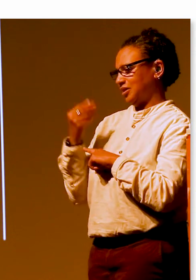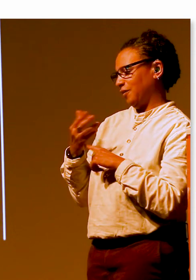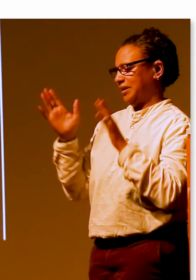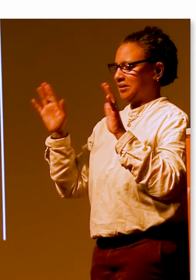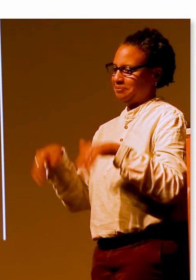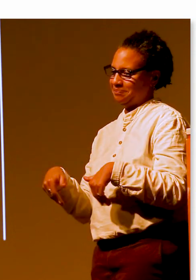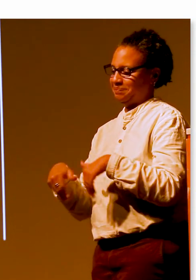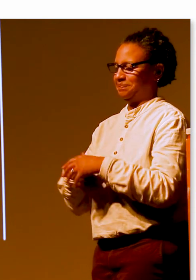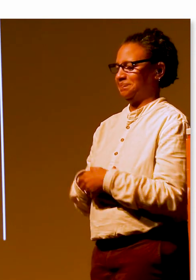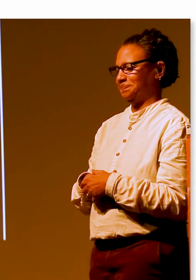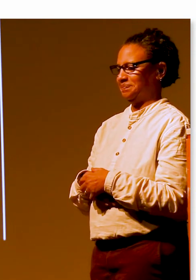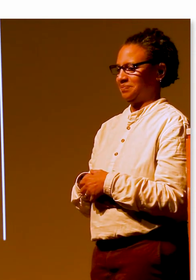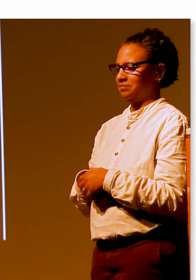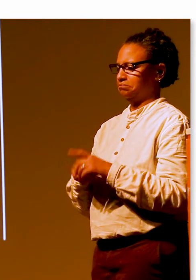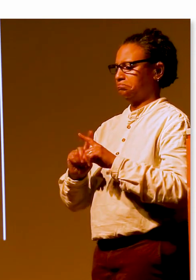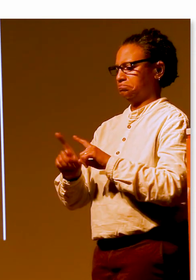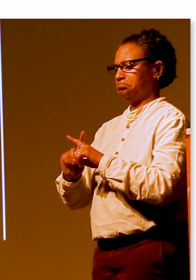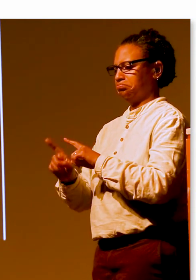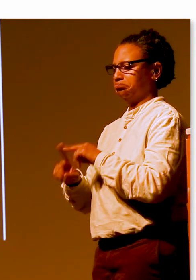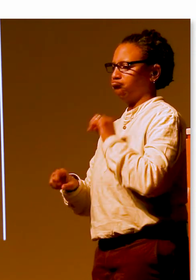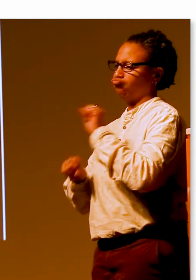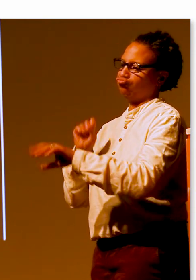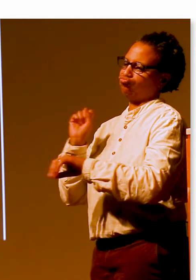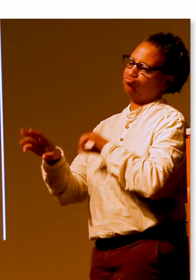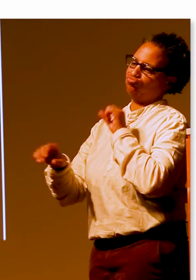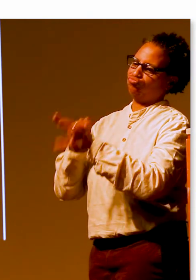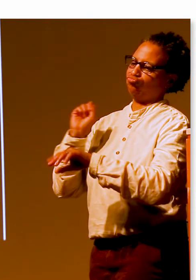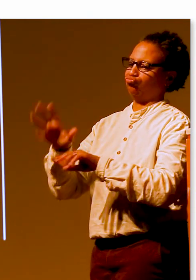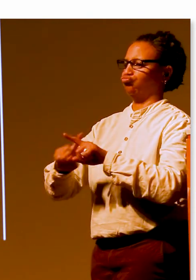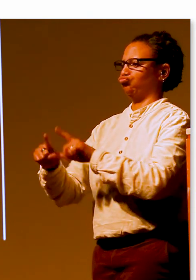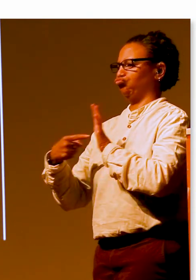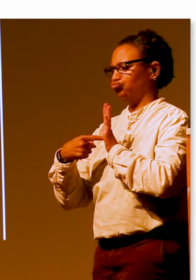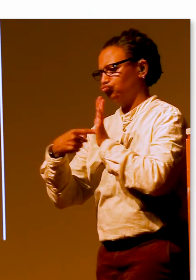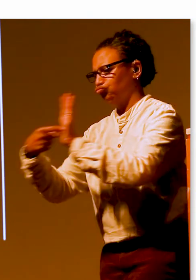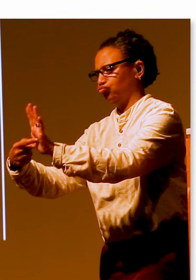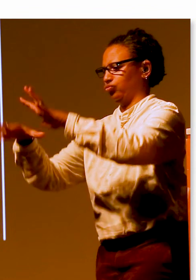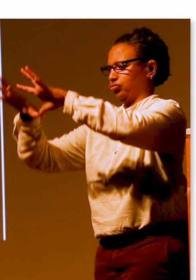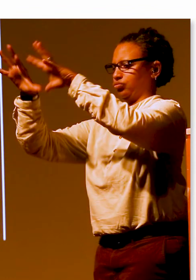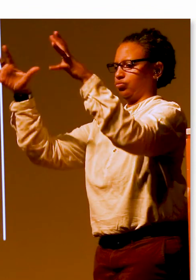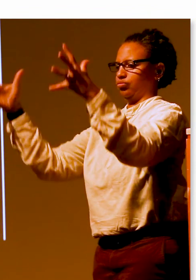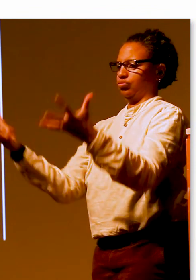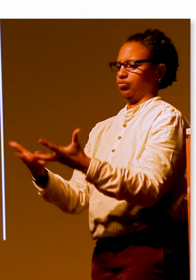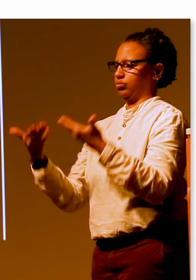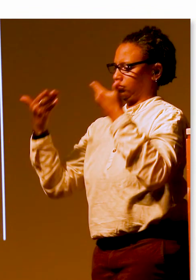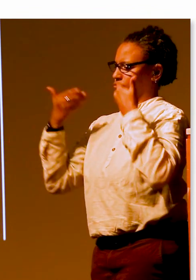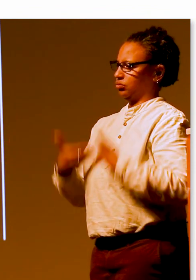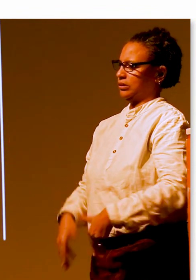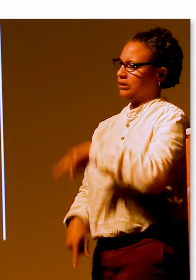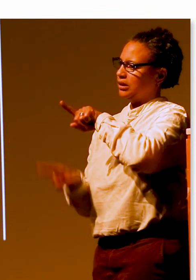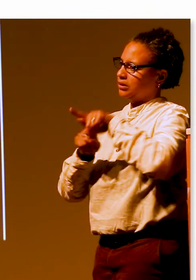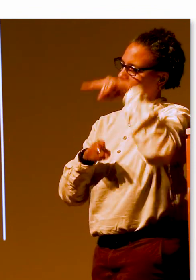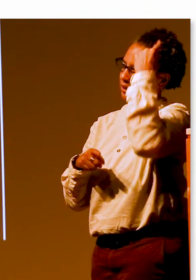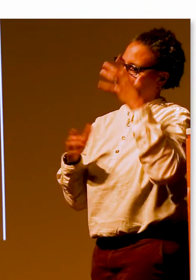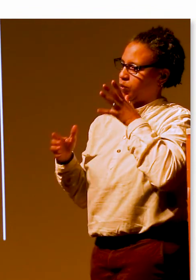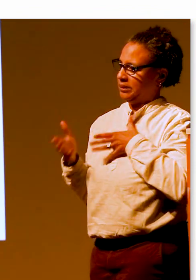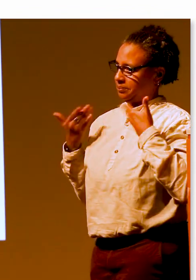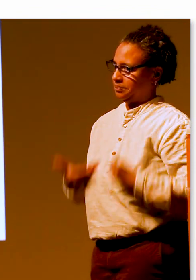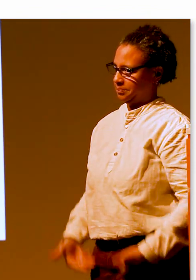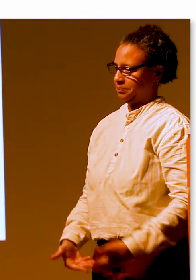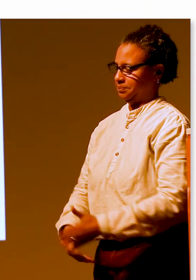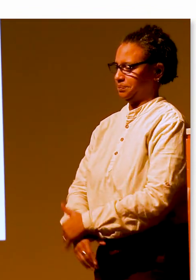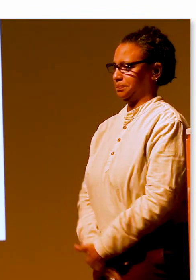trying to show that, you know, this is all the things that make me me, and alive.